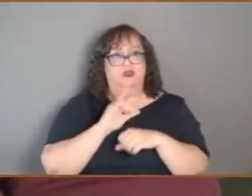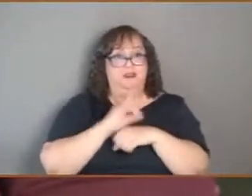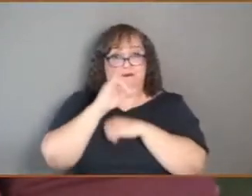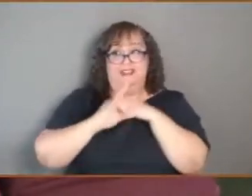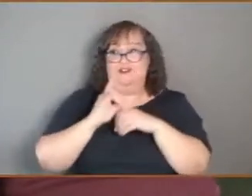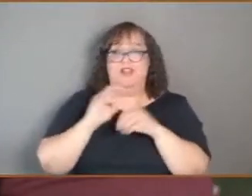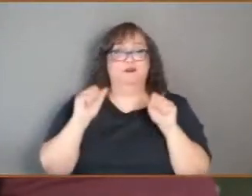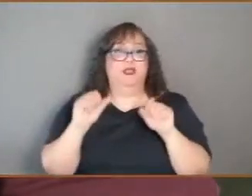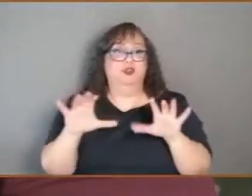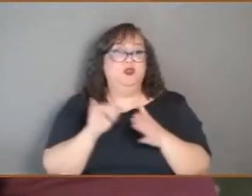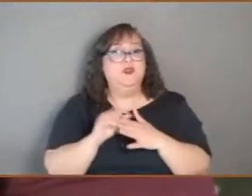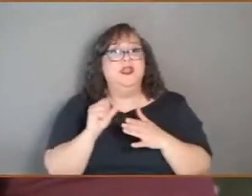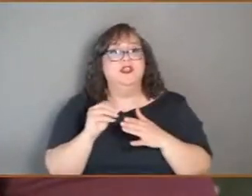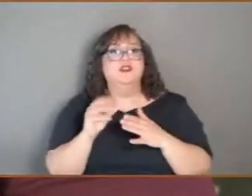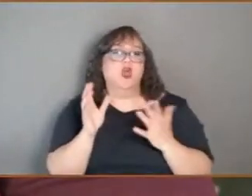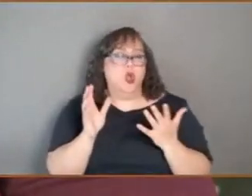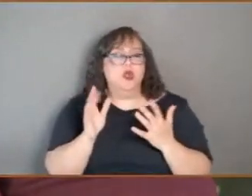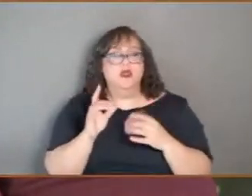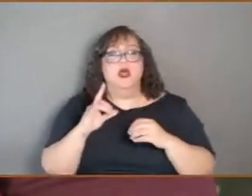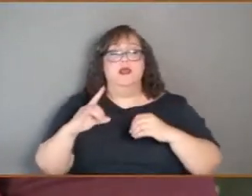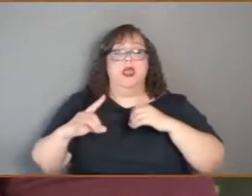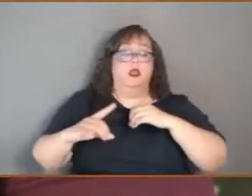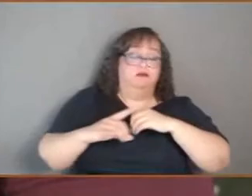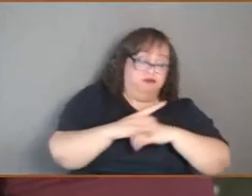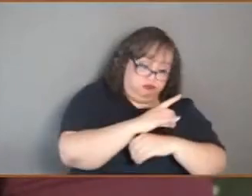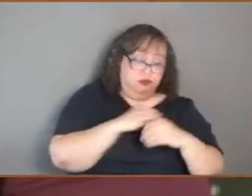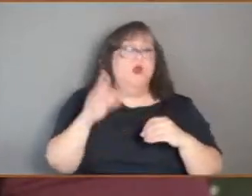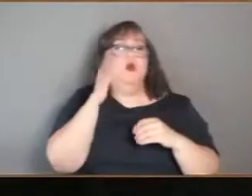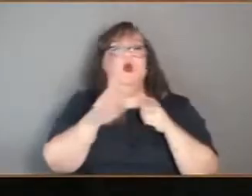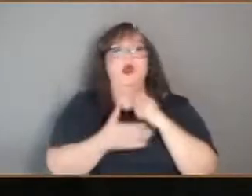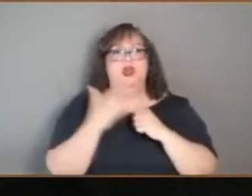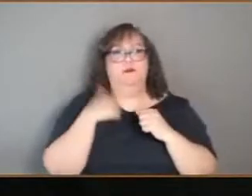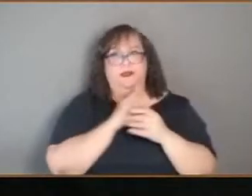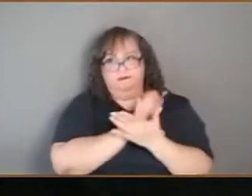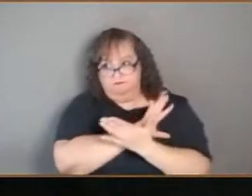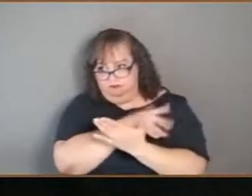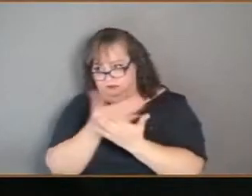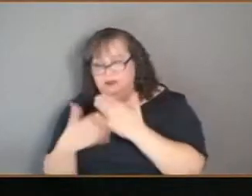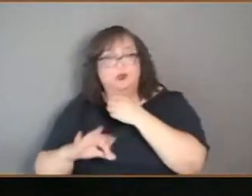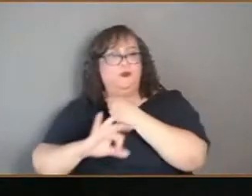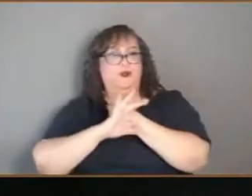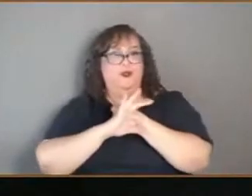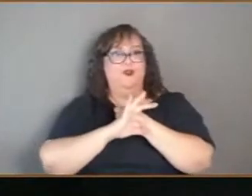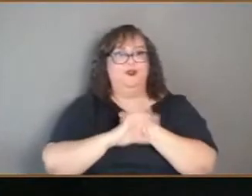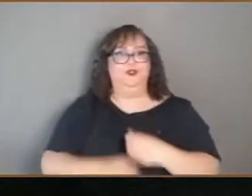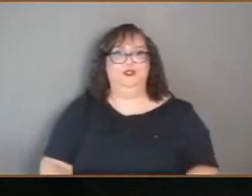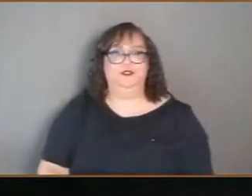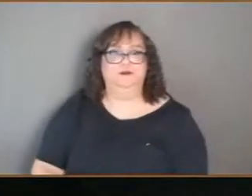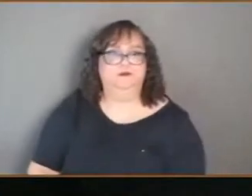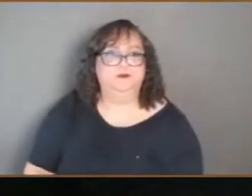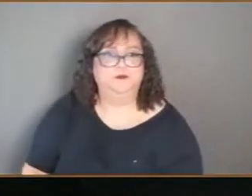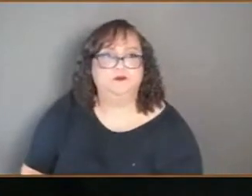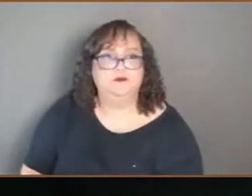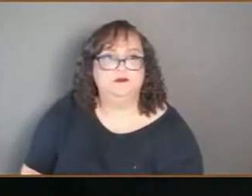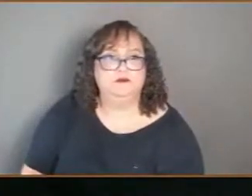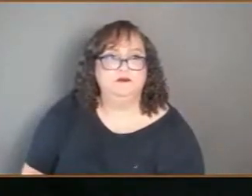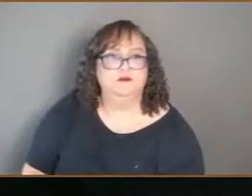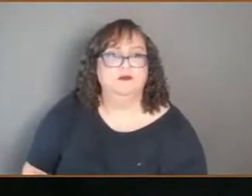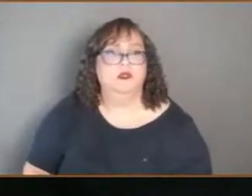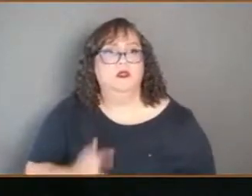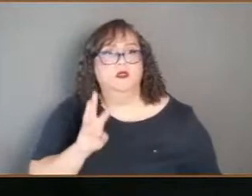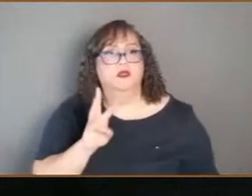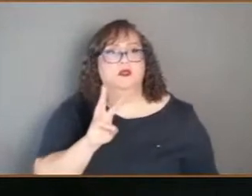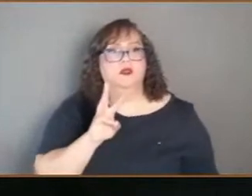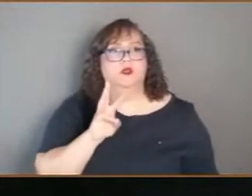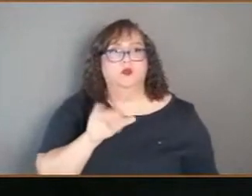will get us on our way and energize the orbit all the way to the Trojans. Yeah, that's fantastic. Winton Ashley on YouTube asks,